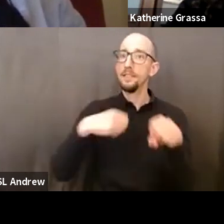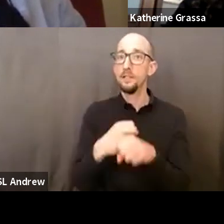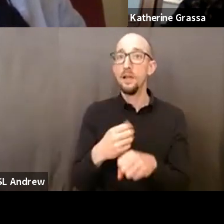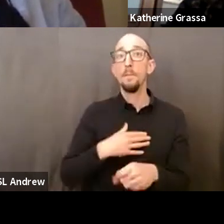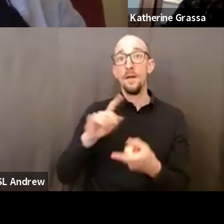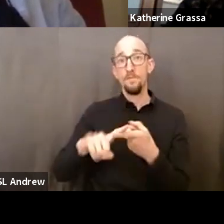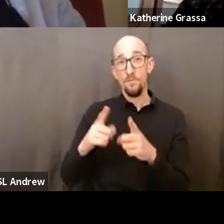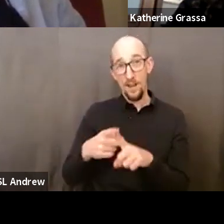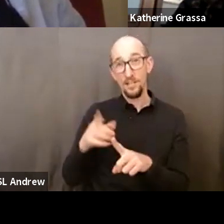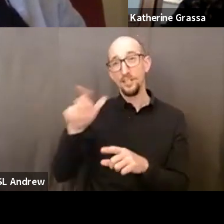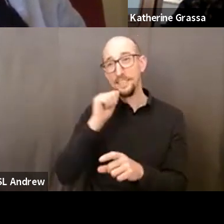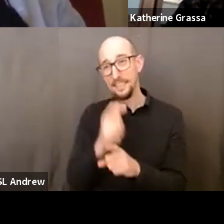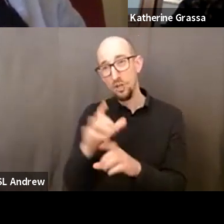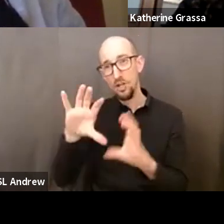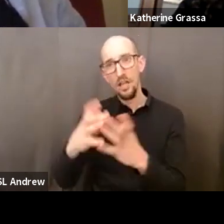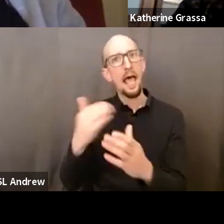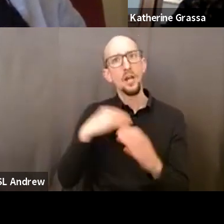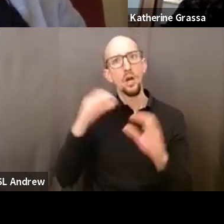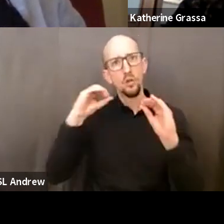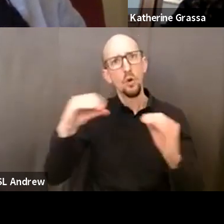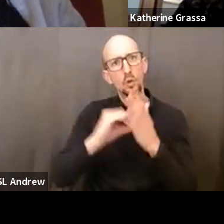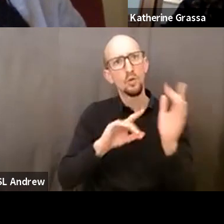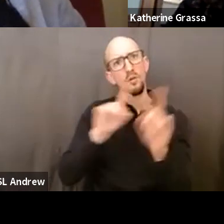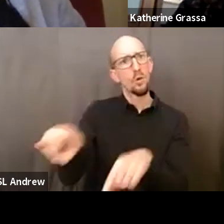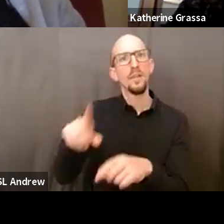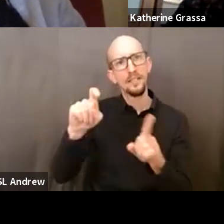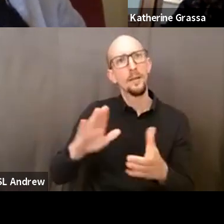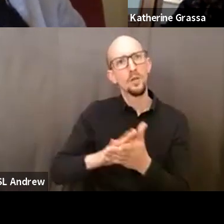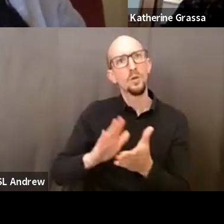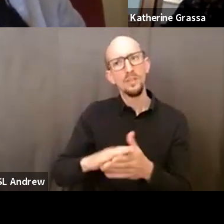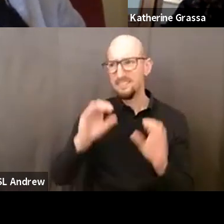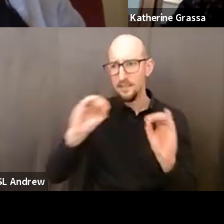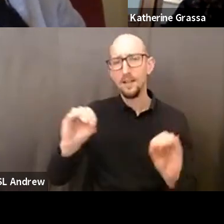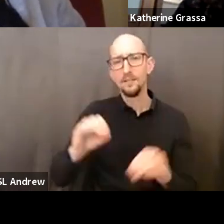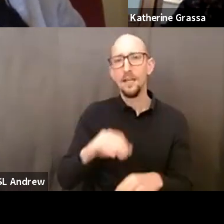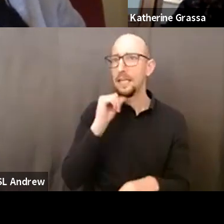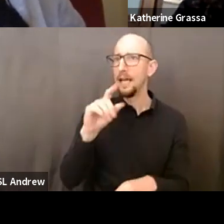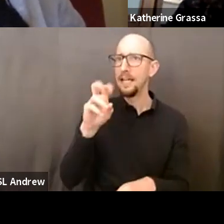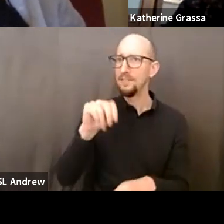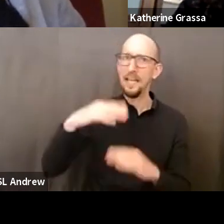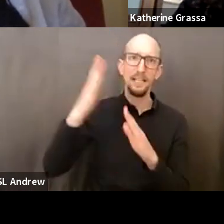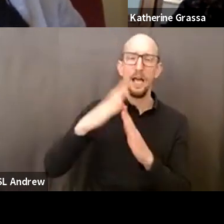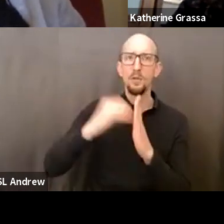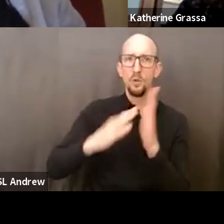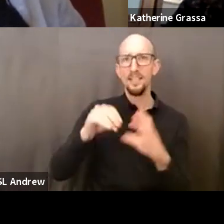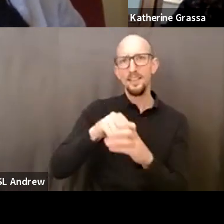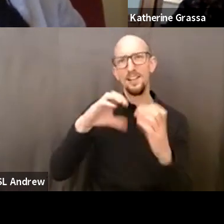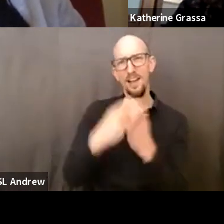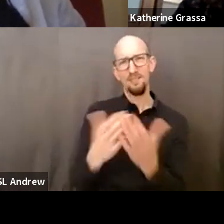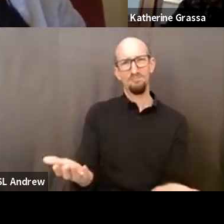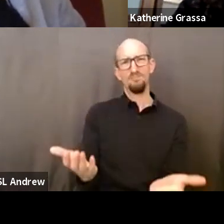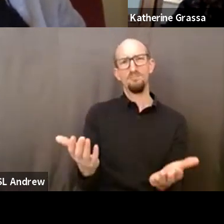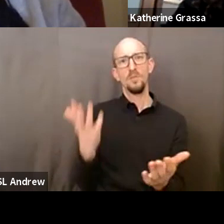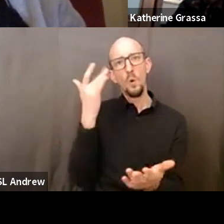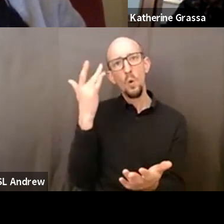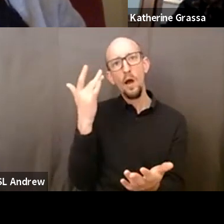sister's class had no students going to the exam schools at all, not even the top student in the class, because of a